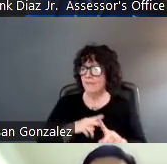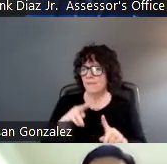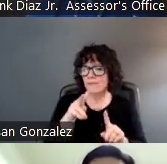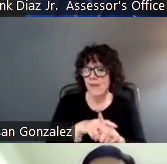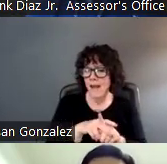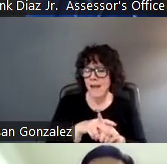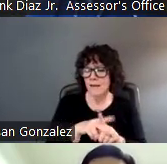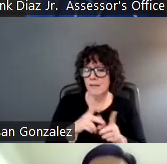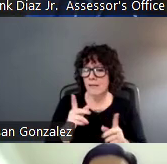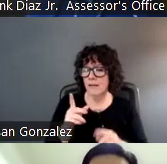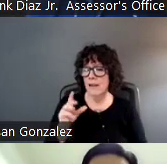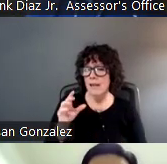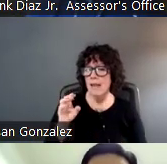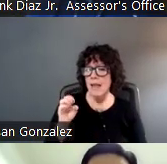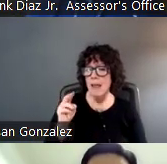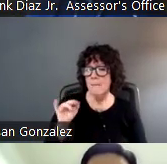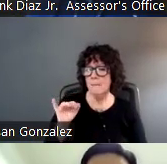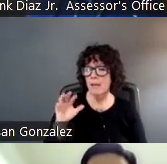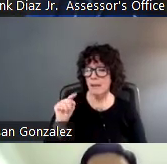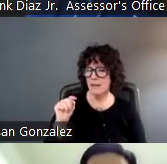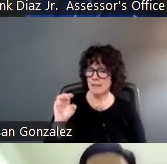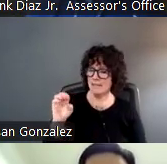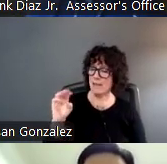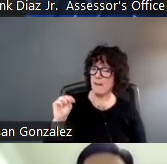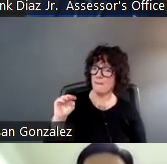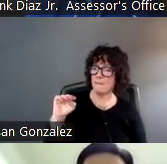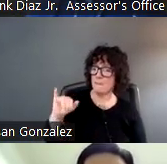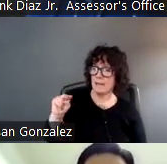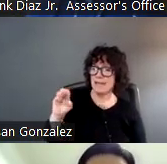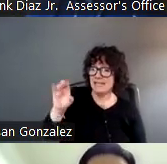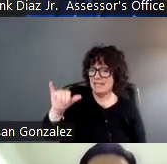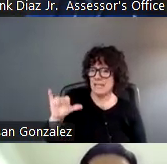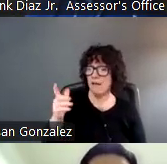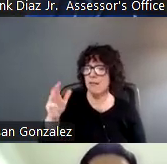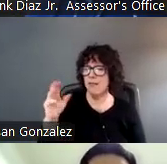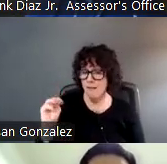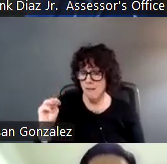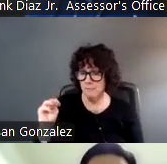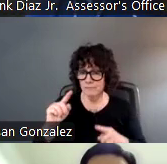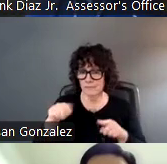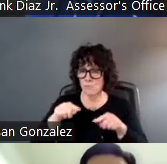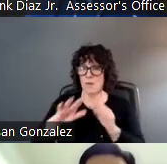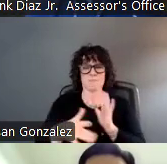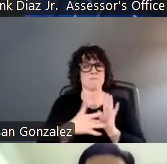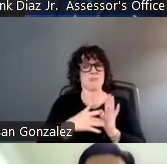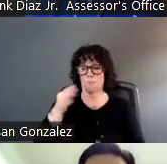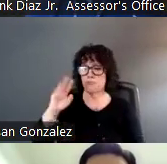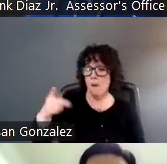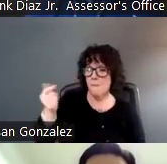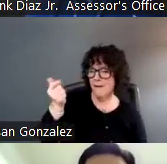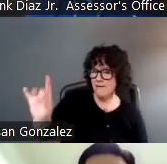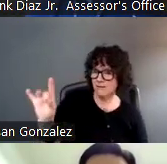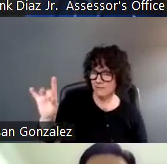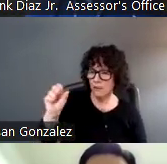homes. So according to the State Board of Equalization letters to assessors, Article 13 of the California